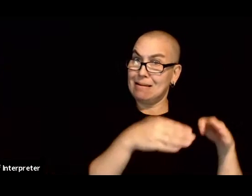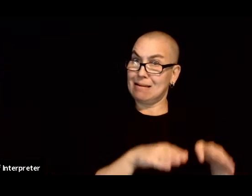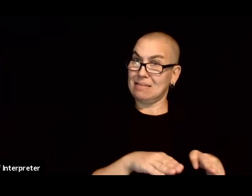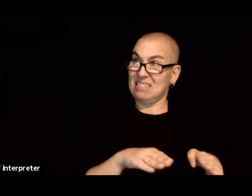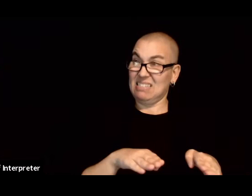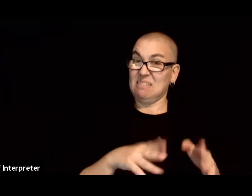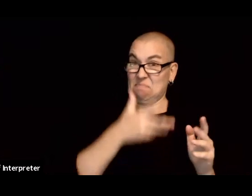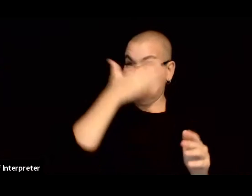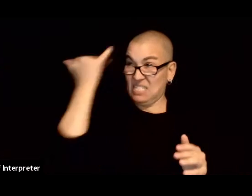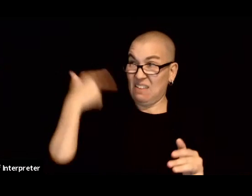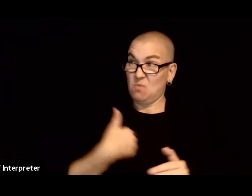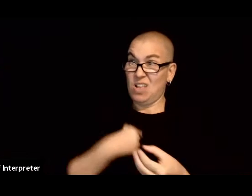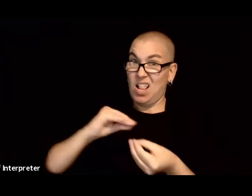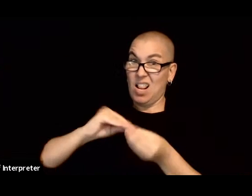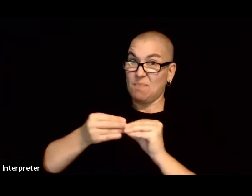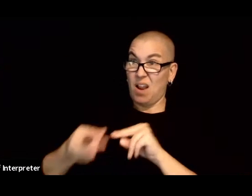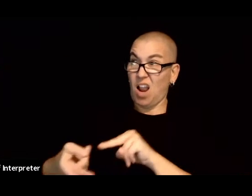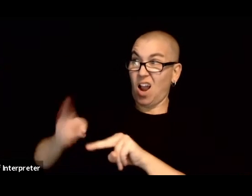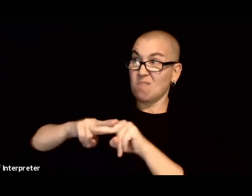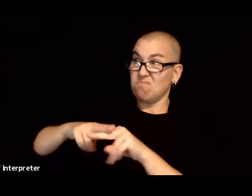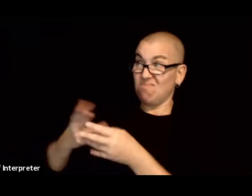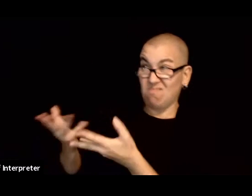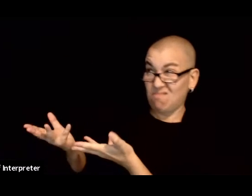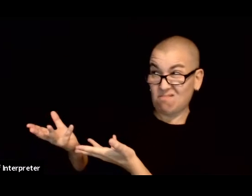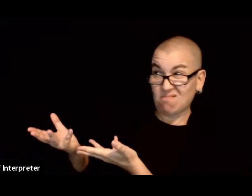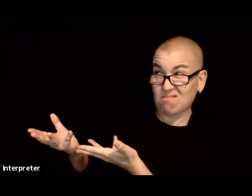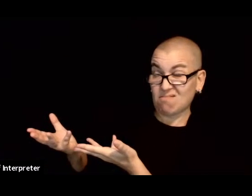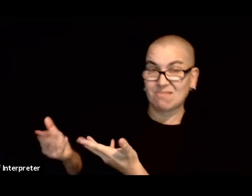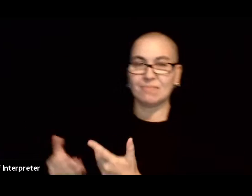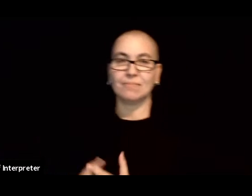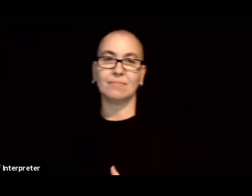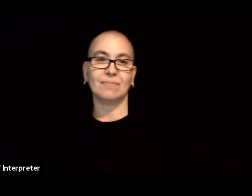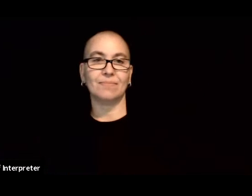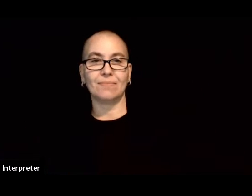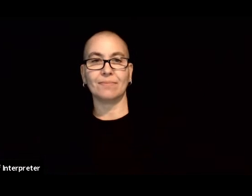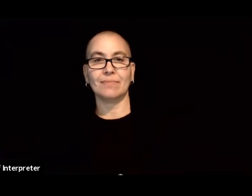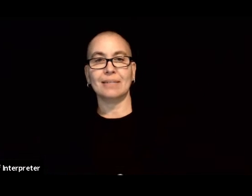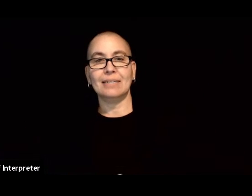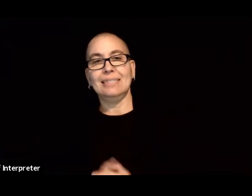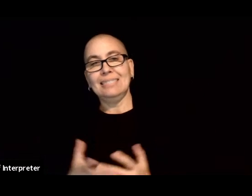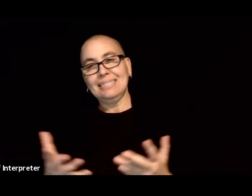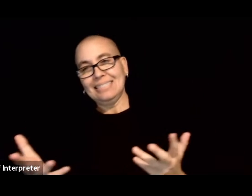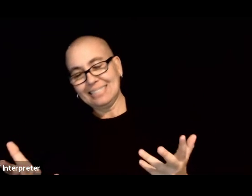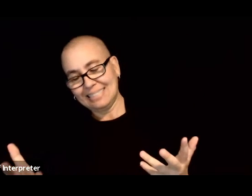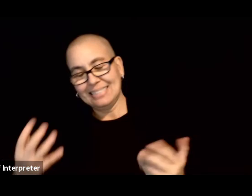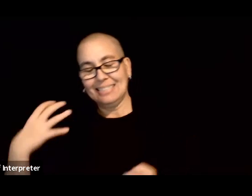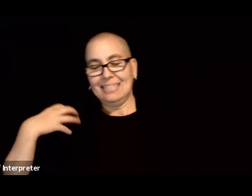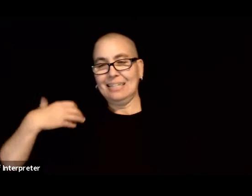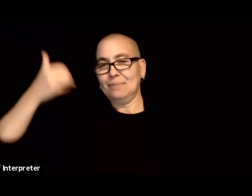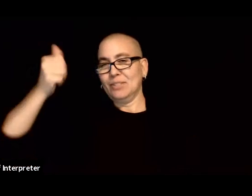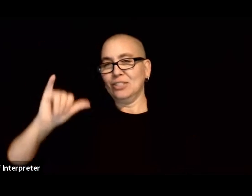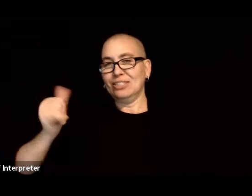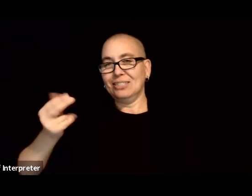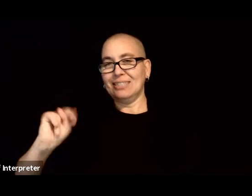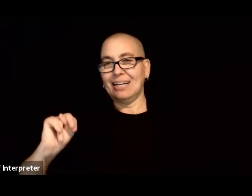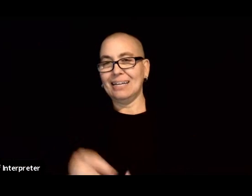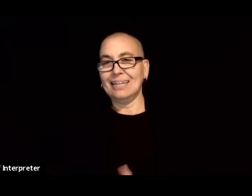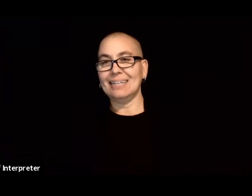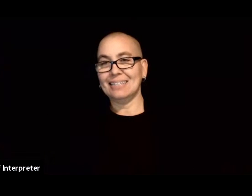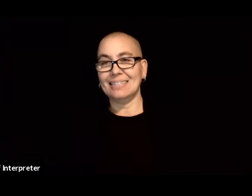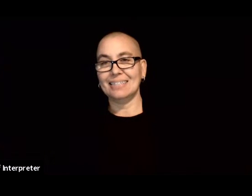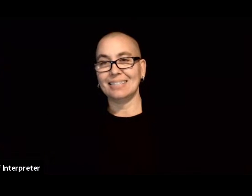Well, I think we do have kind of the caution thresholds and then higher